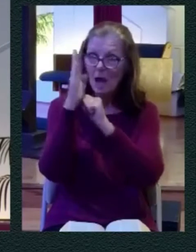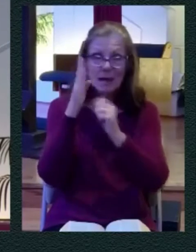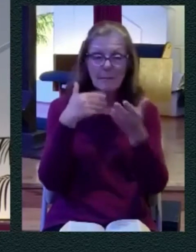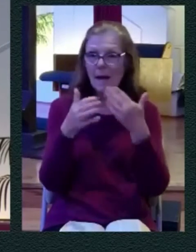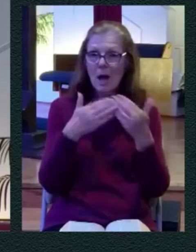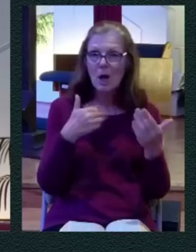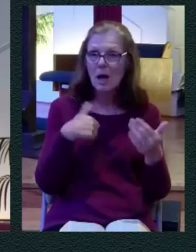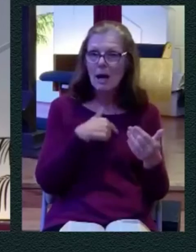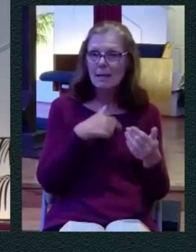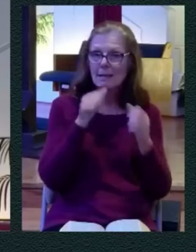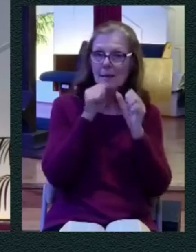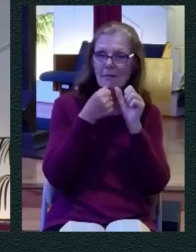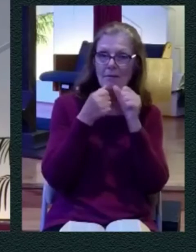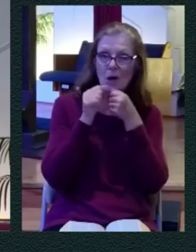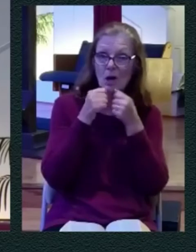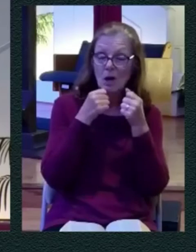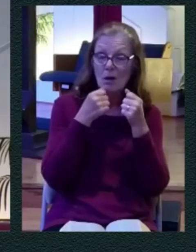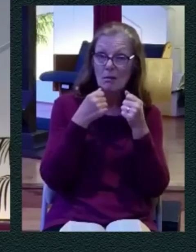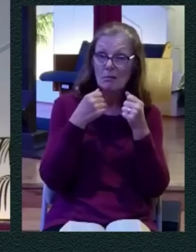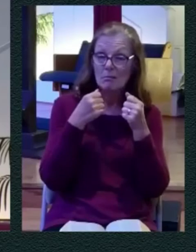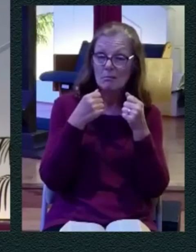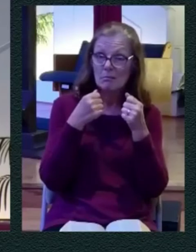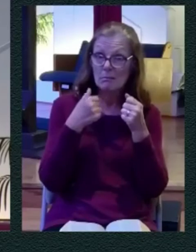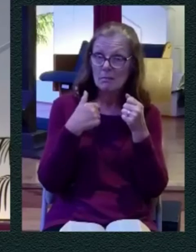into my life?